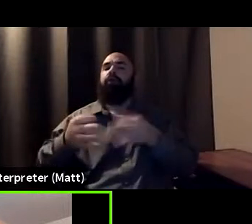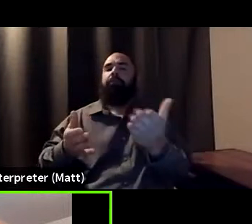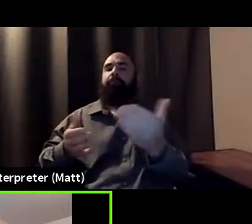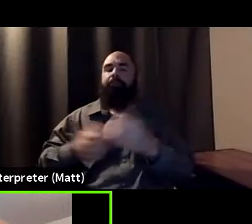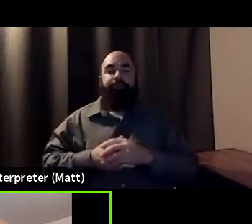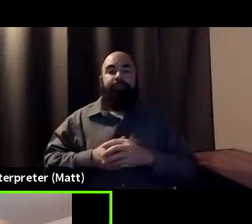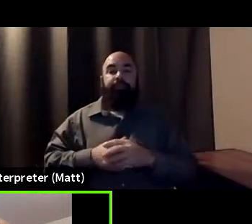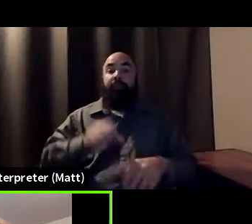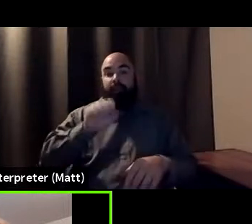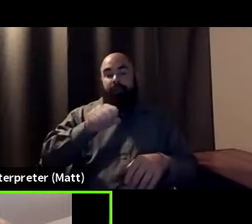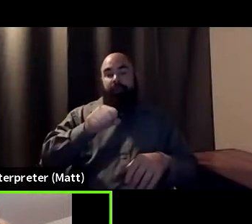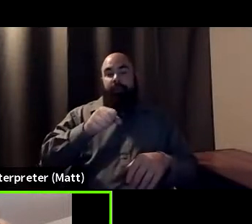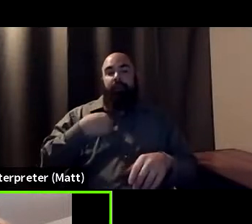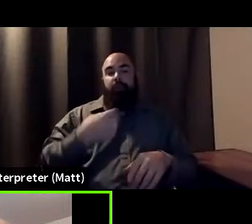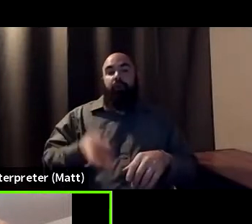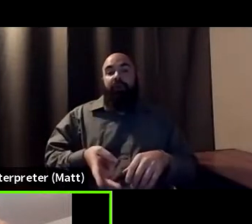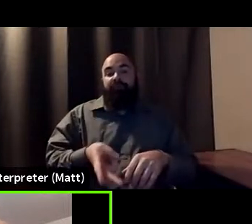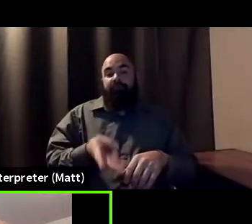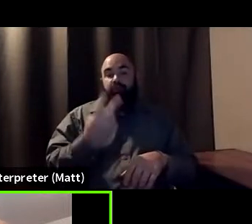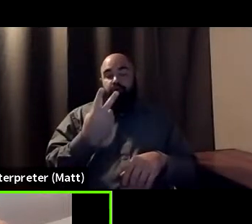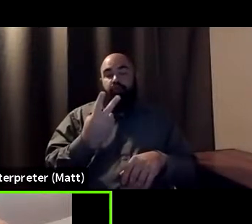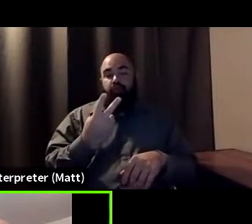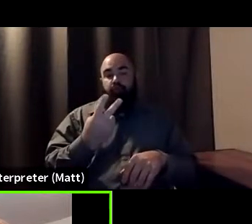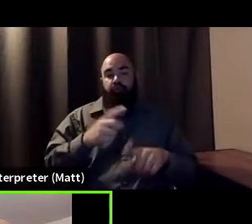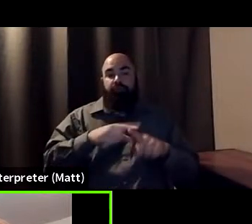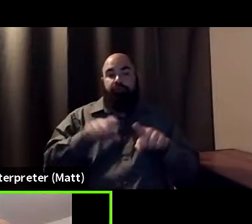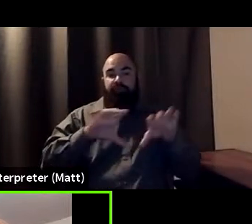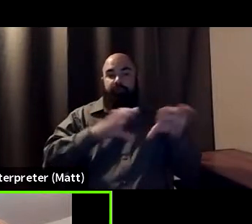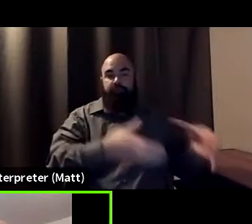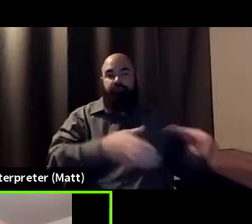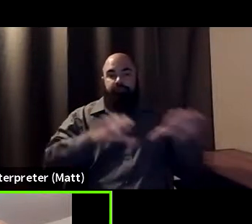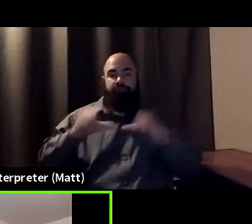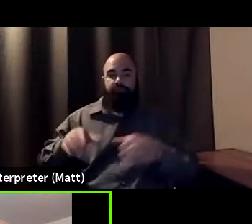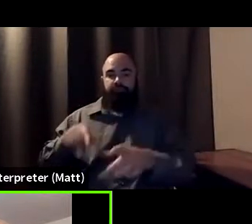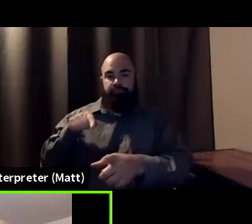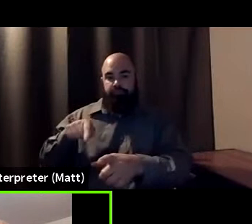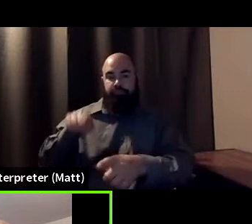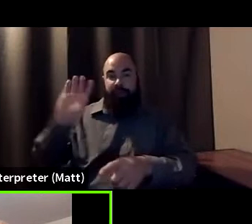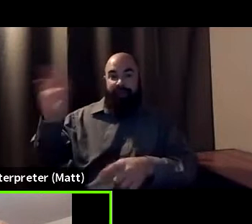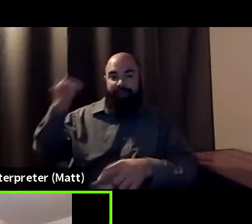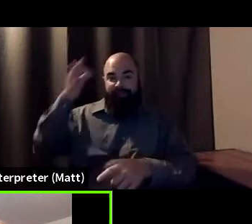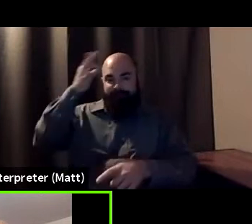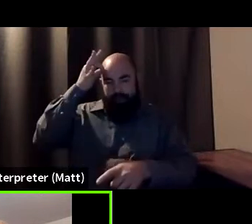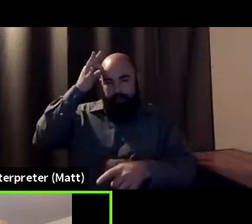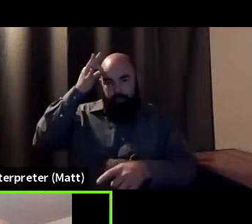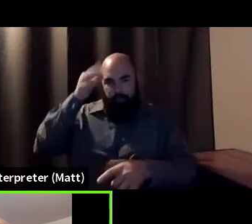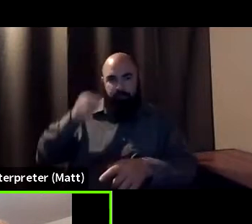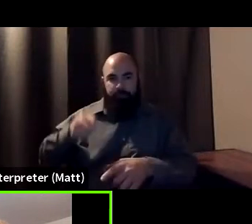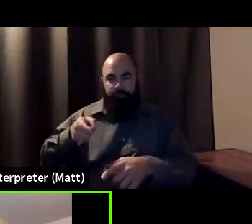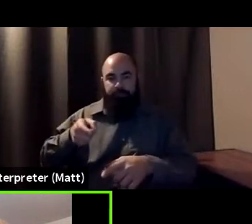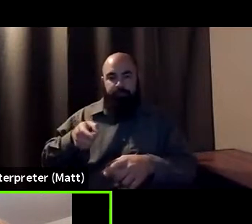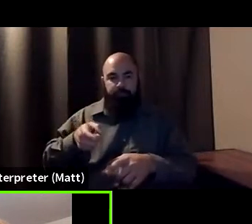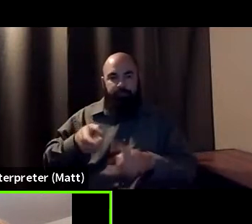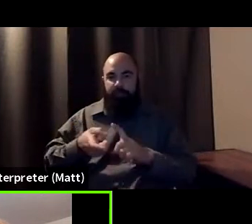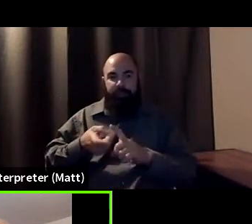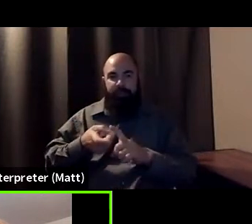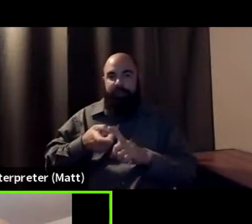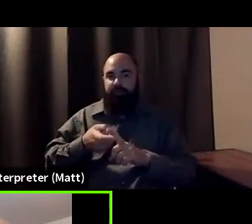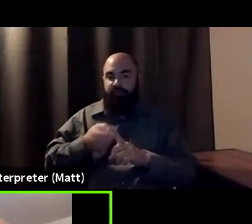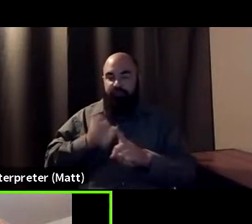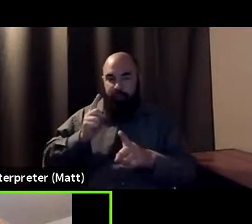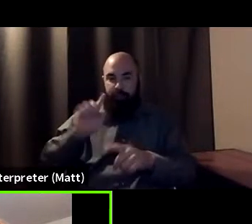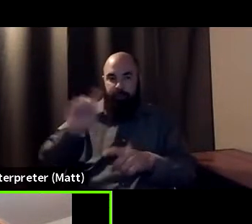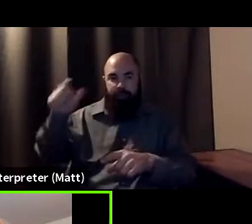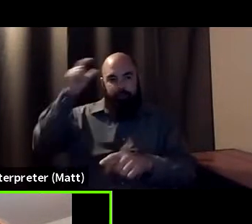are definitely two pots of vaccine. The federal vaccine comes straight from the federal